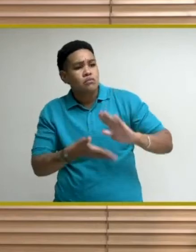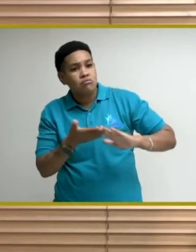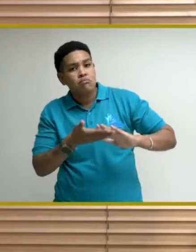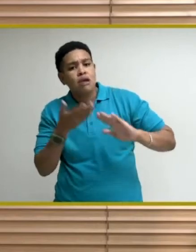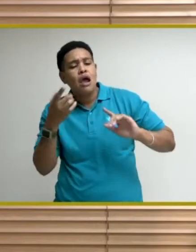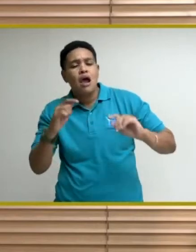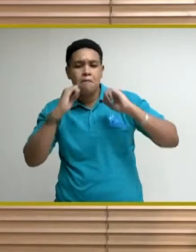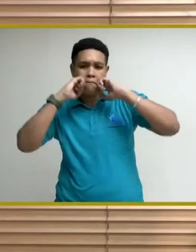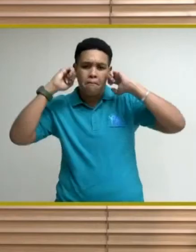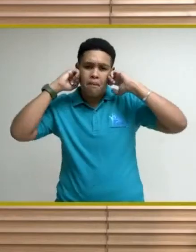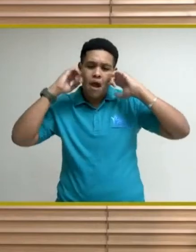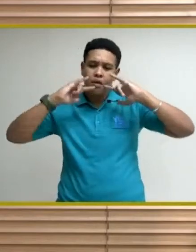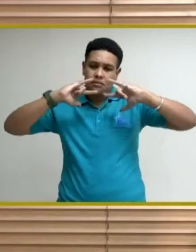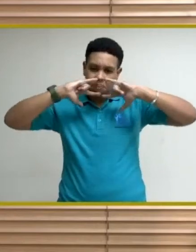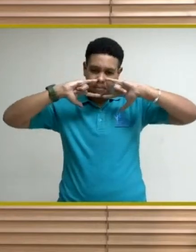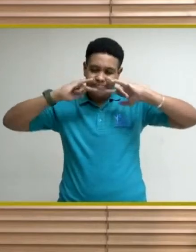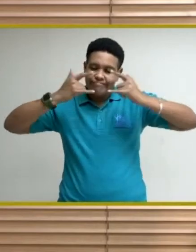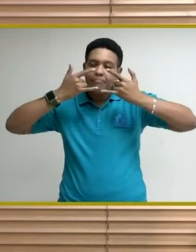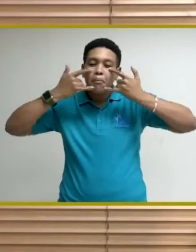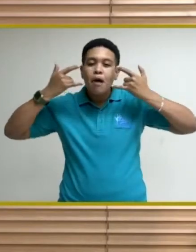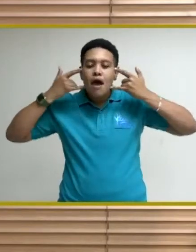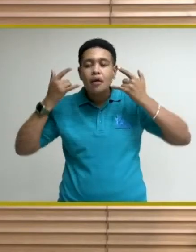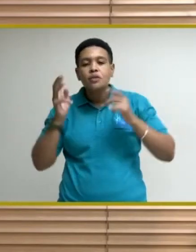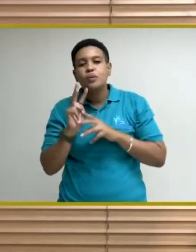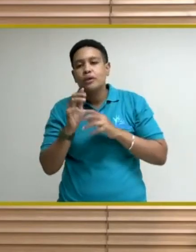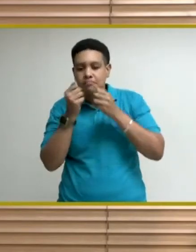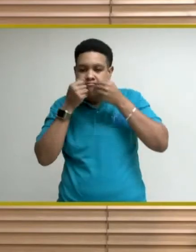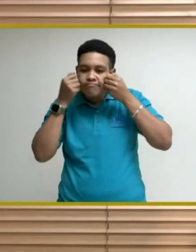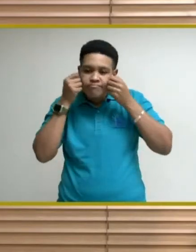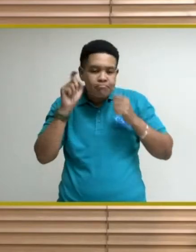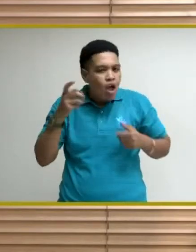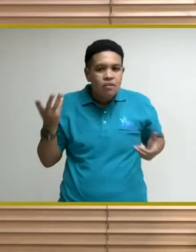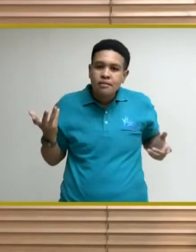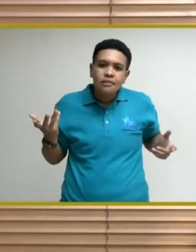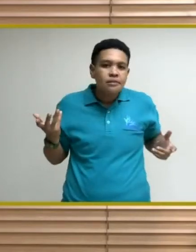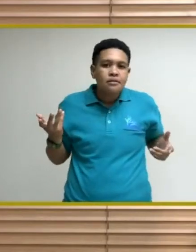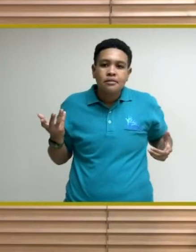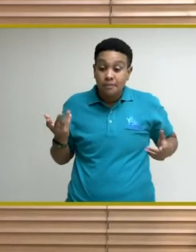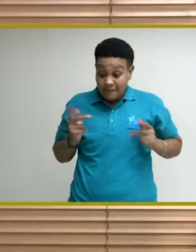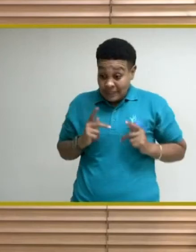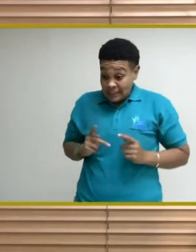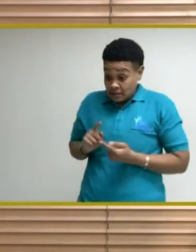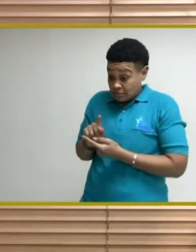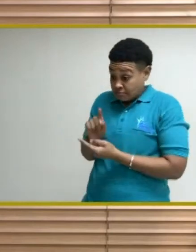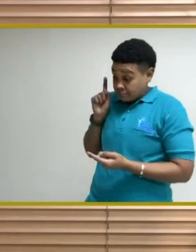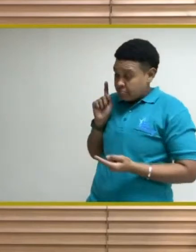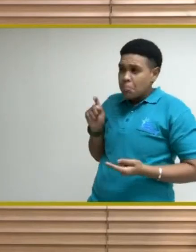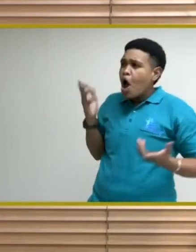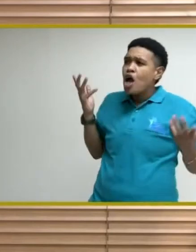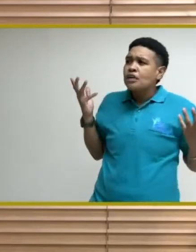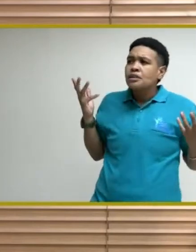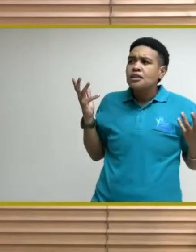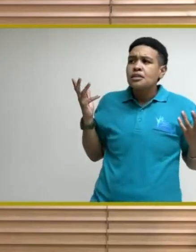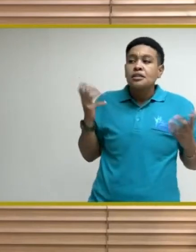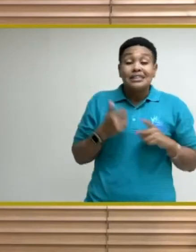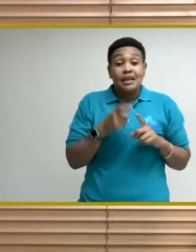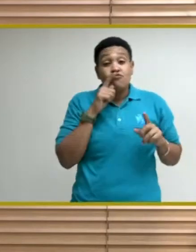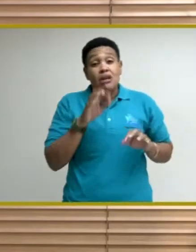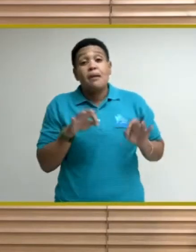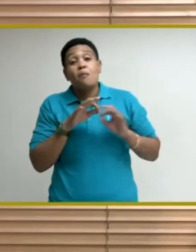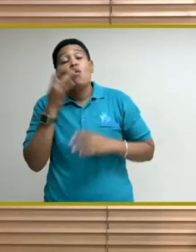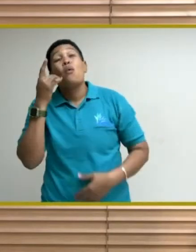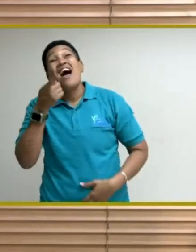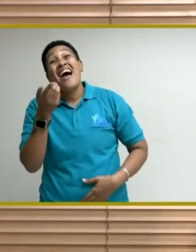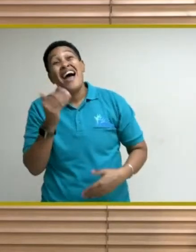the mask wearing, the sanitizing, and the physical distancing. This is very, very important